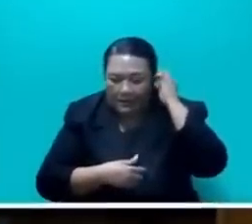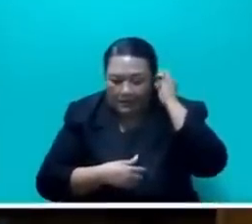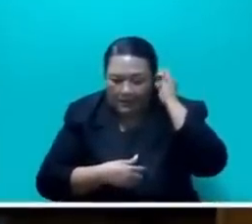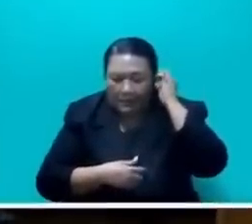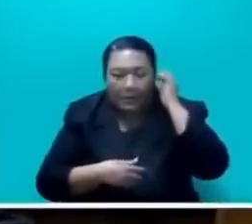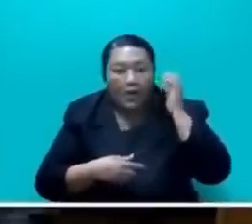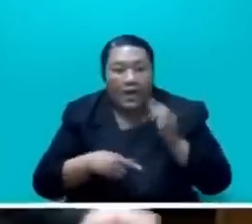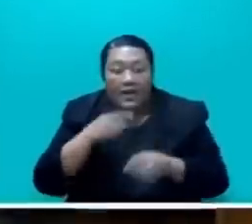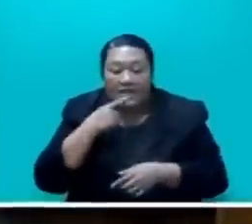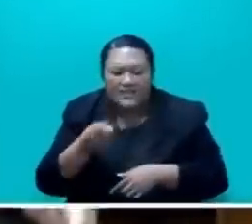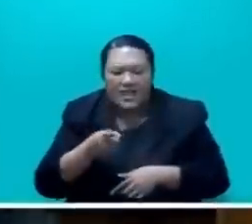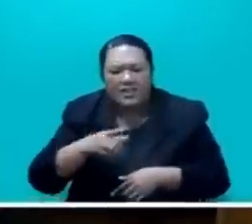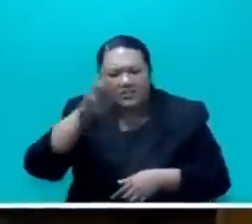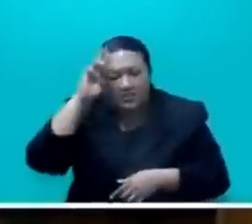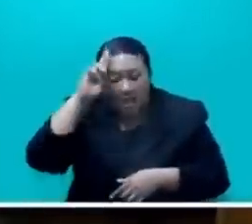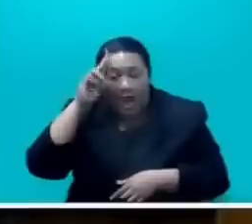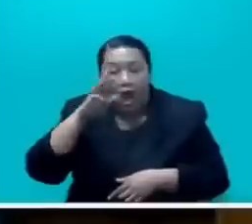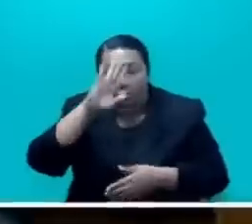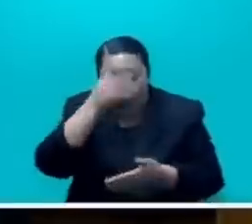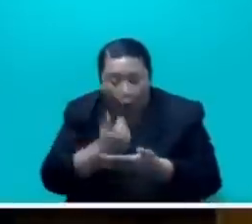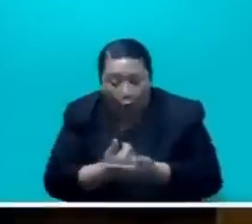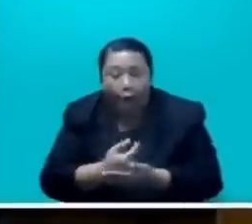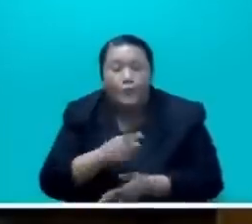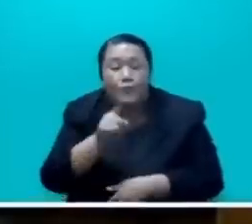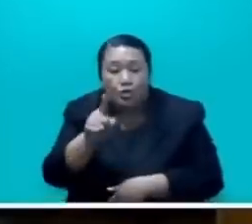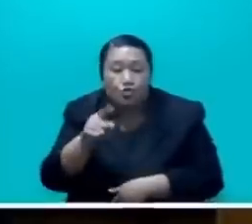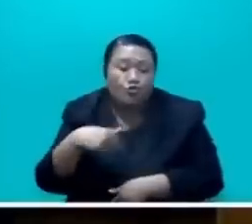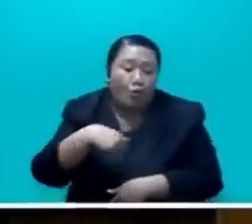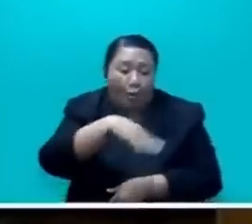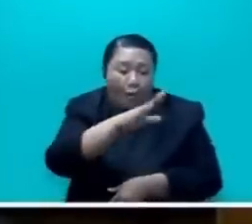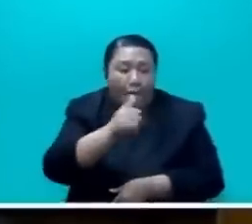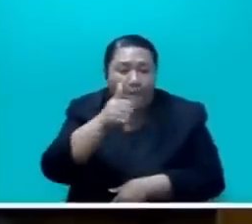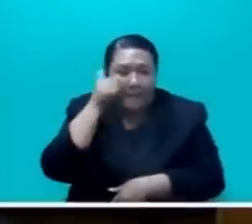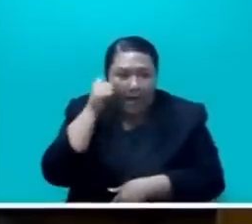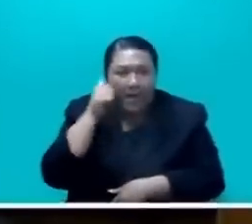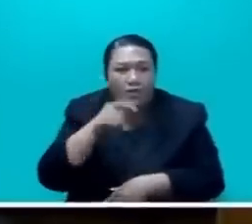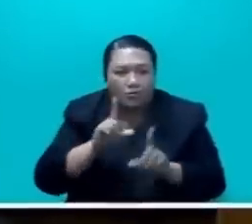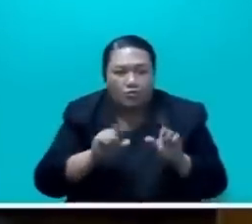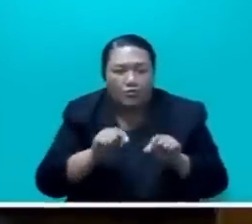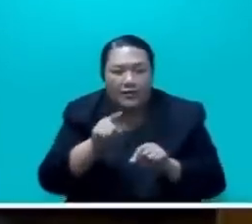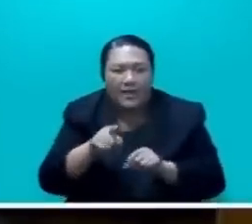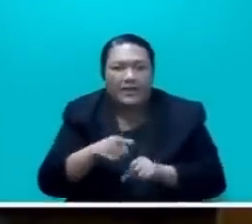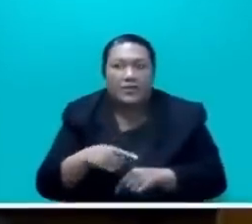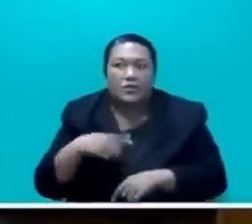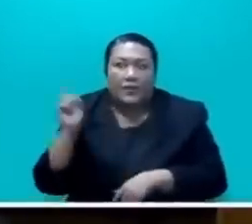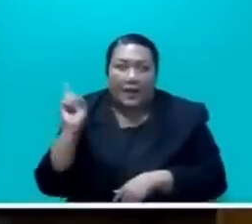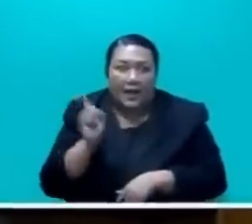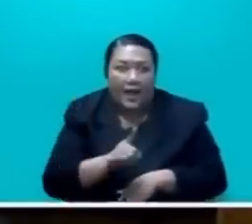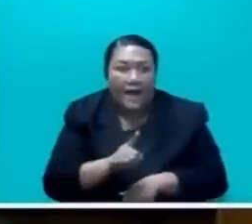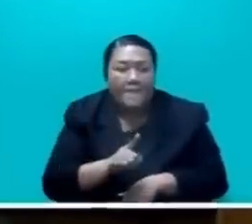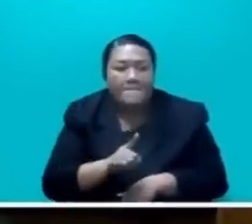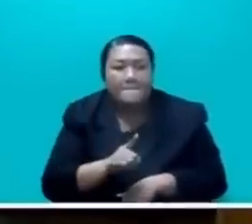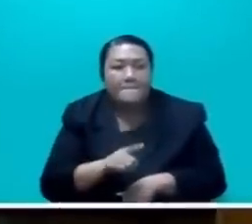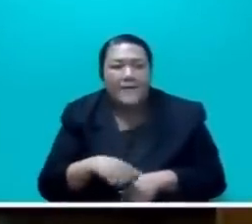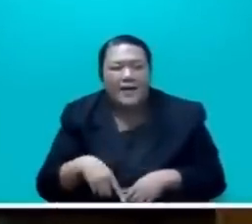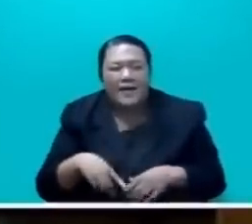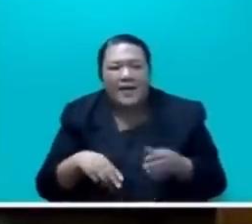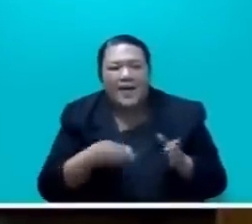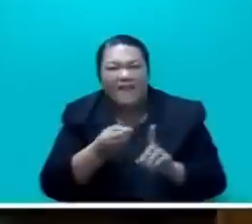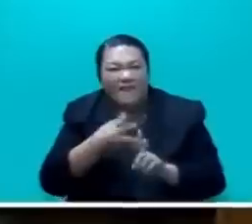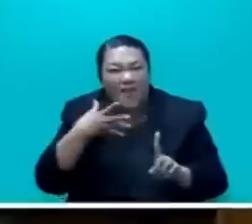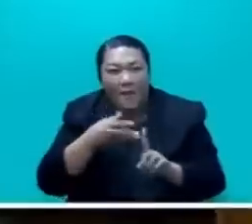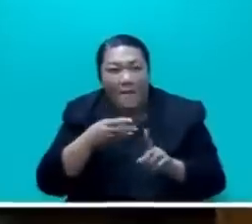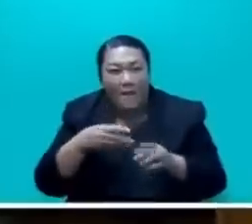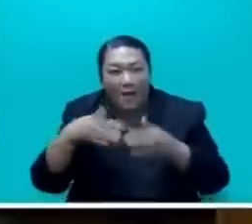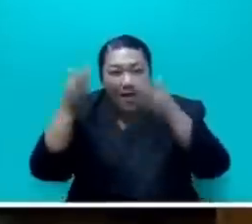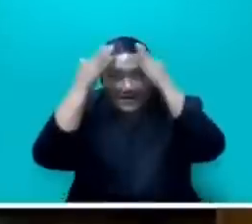president. I took back to him the tambua that was presented to me by the senior officers in the army to install me in Ratu Neletka's position.